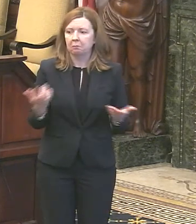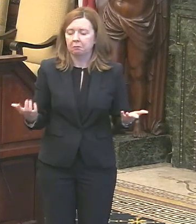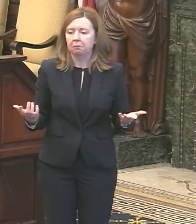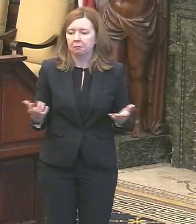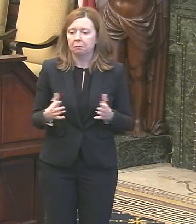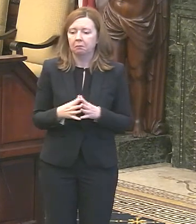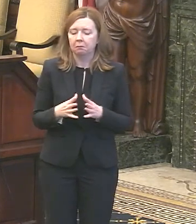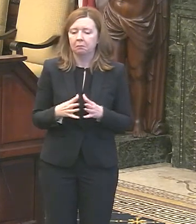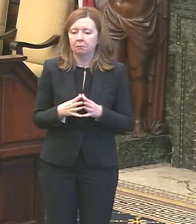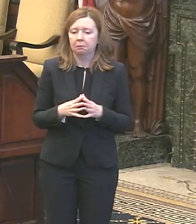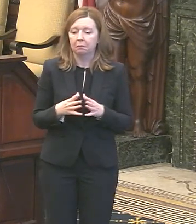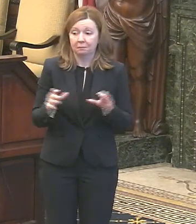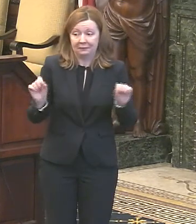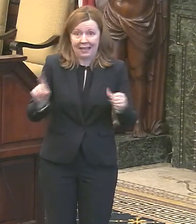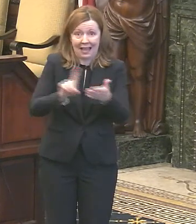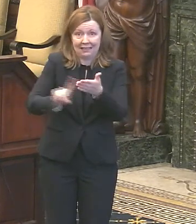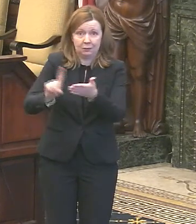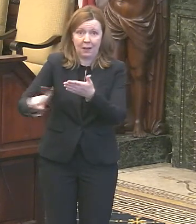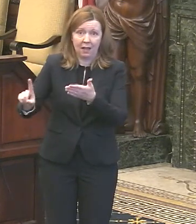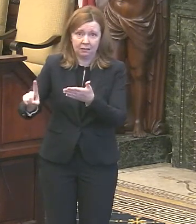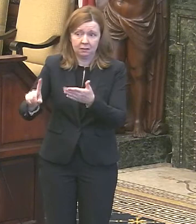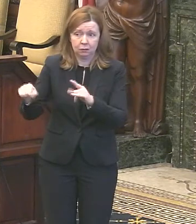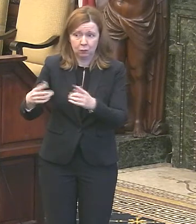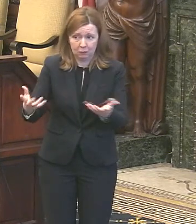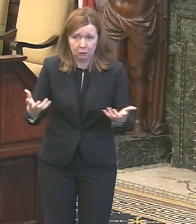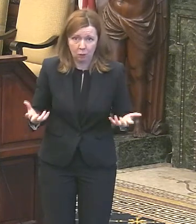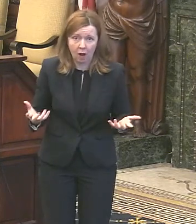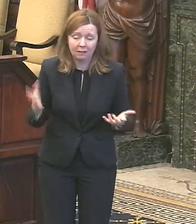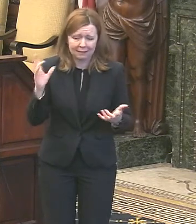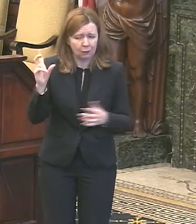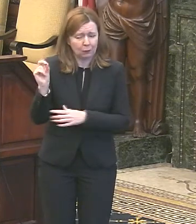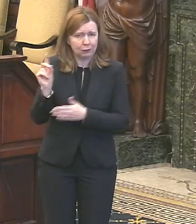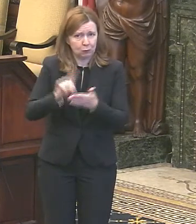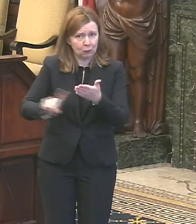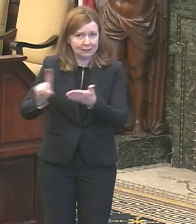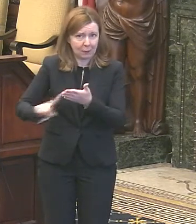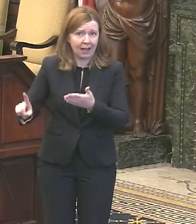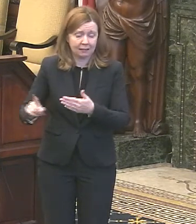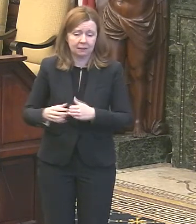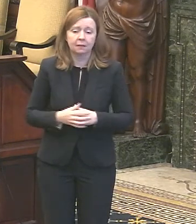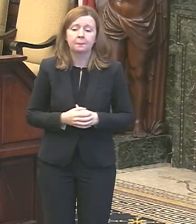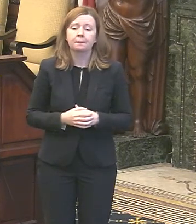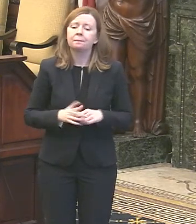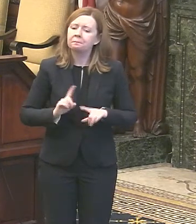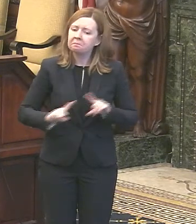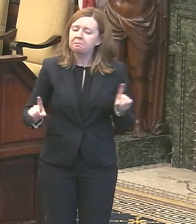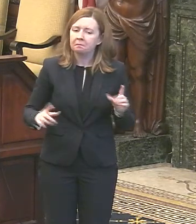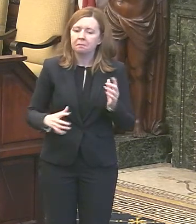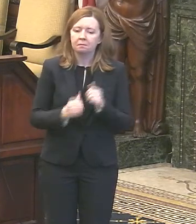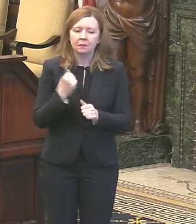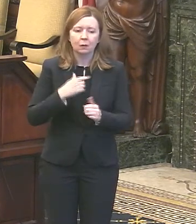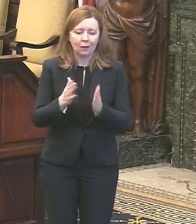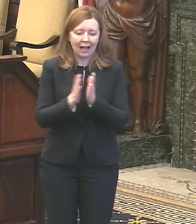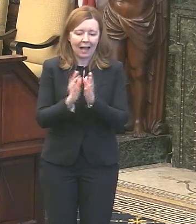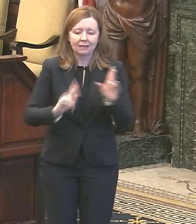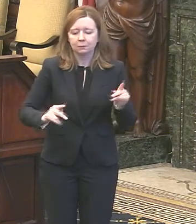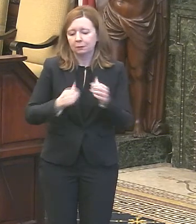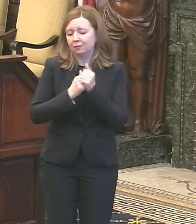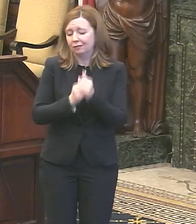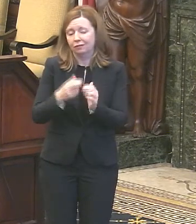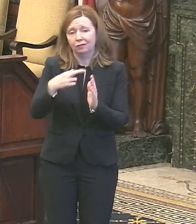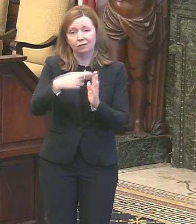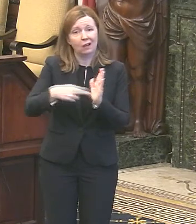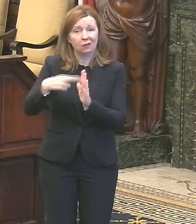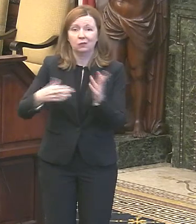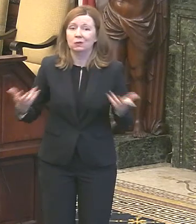certainly we can inspect whenever we want. We do inspect on complaint. For the most part, we ask people to simply follow the rules.